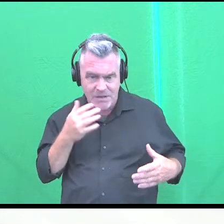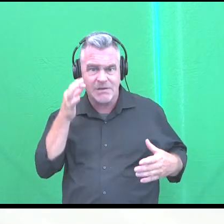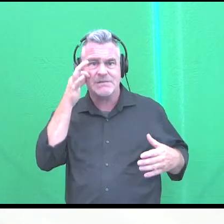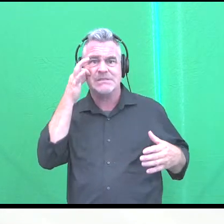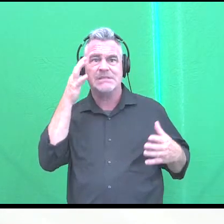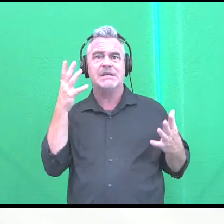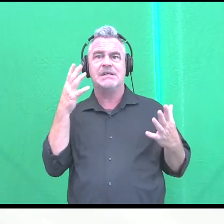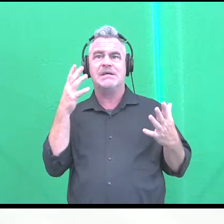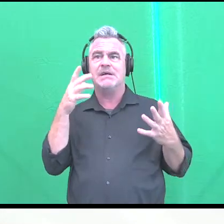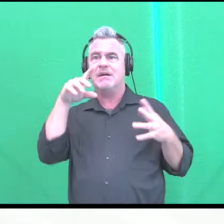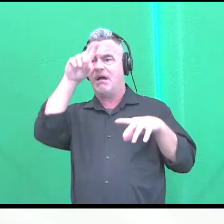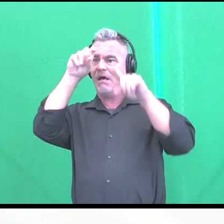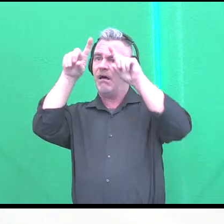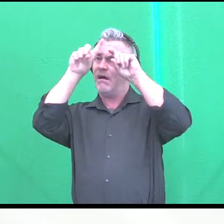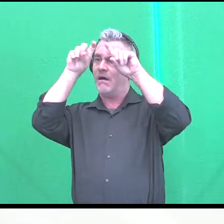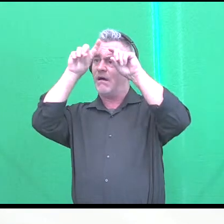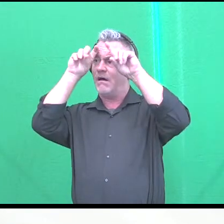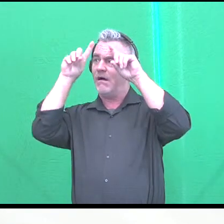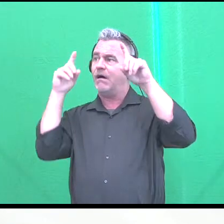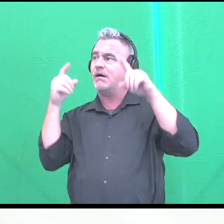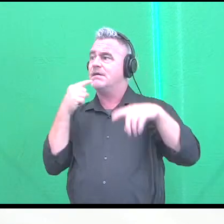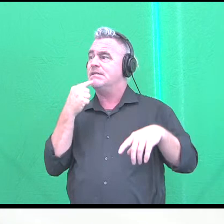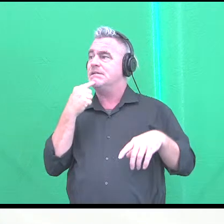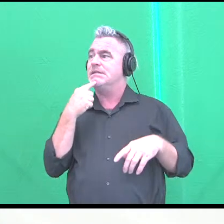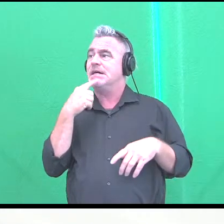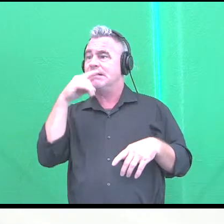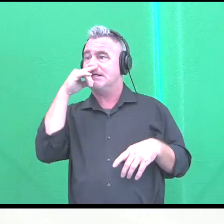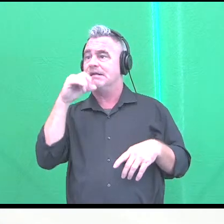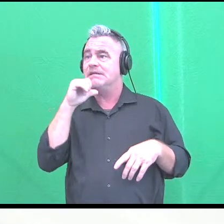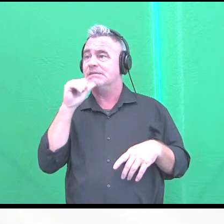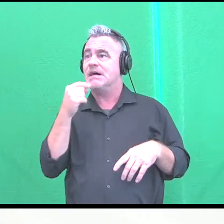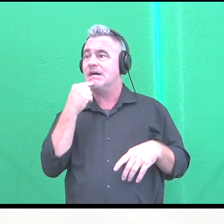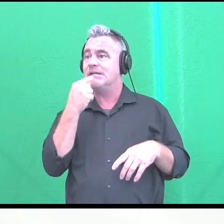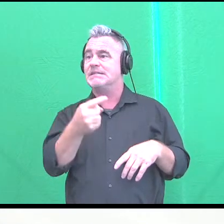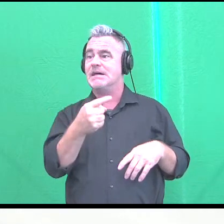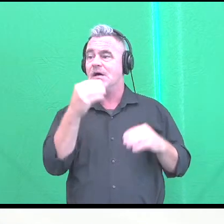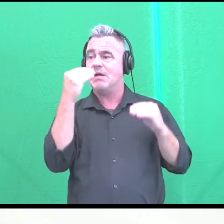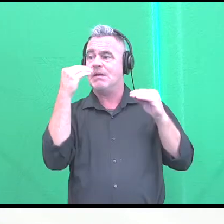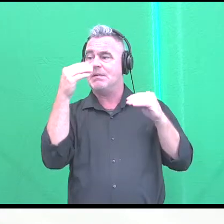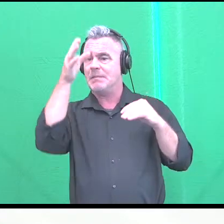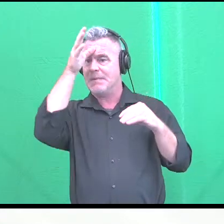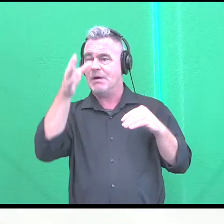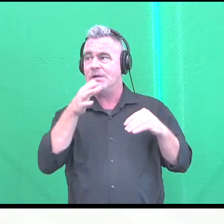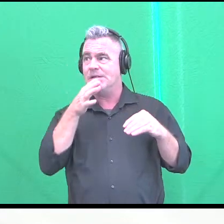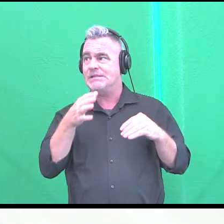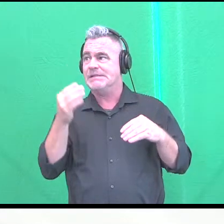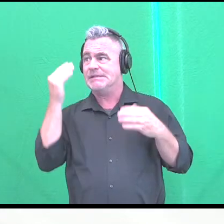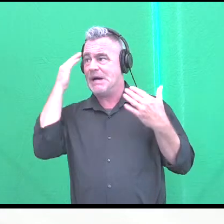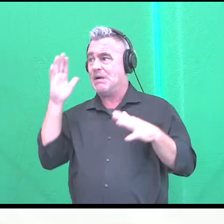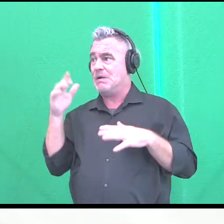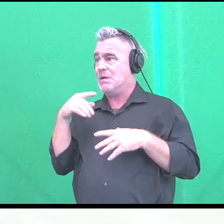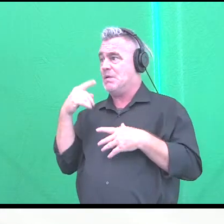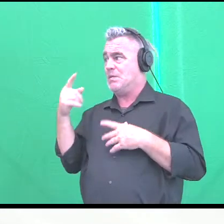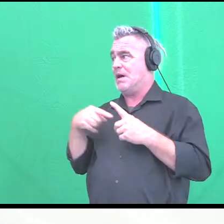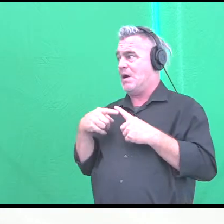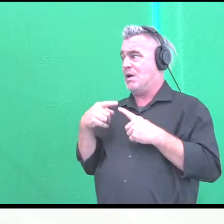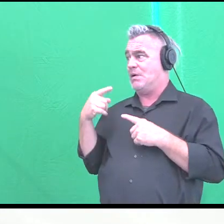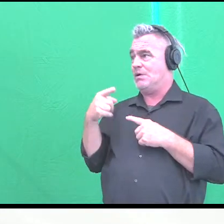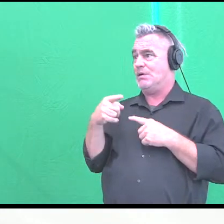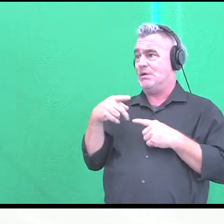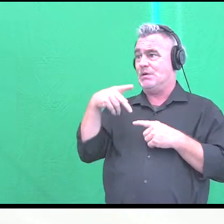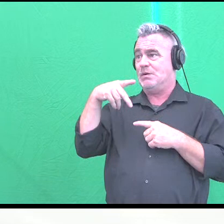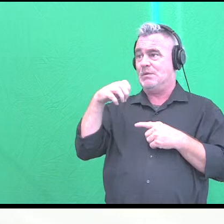So they're telling children not to tell their parents. Now, I don't know about you, but the first thing a